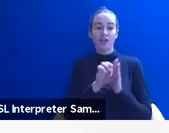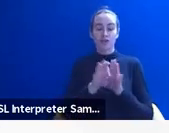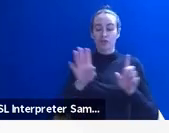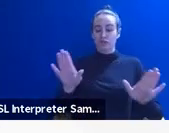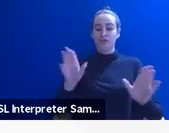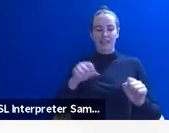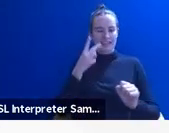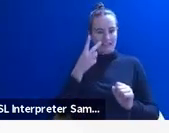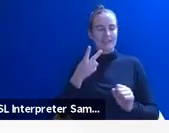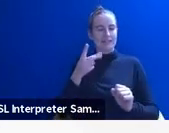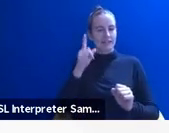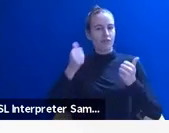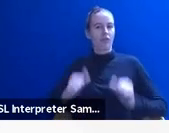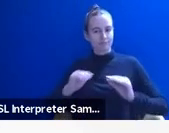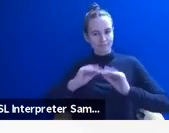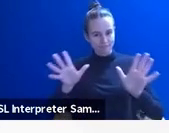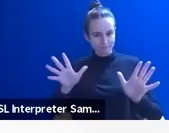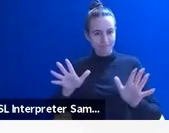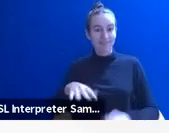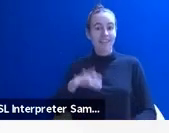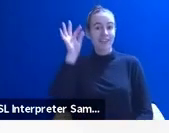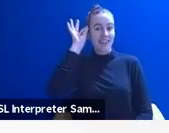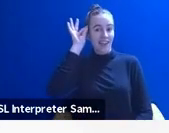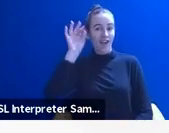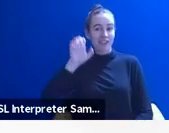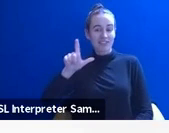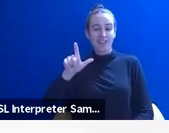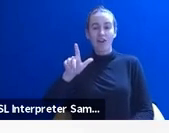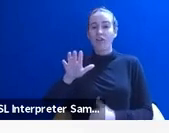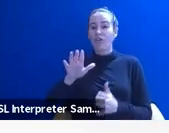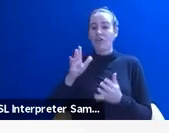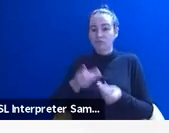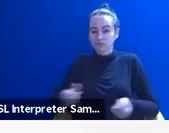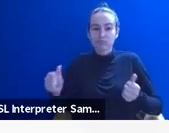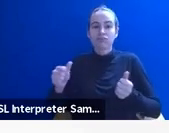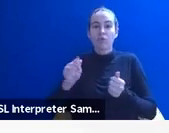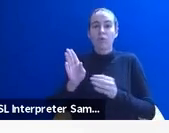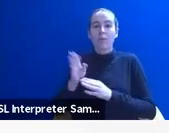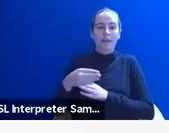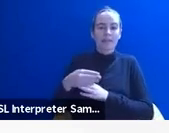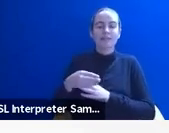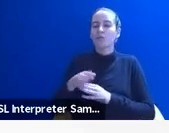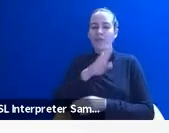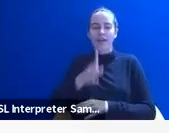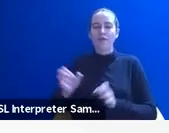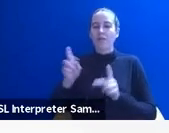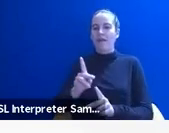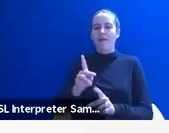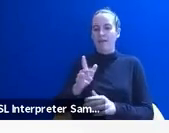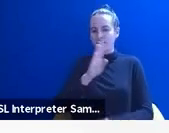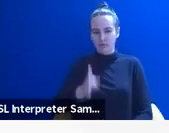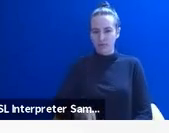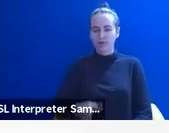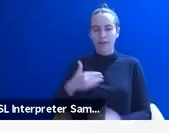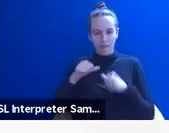hearing loss. Once these hair cells are gone or bent, they will never go back to their original organization, and the hearing loss is